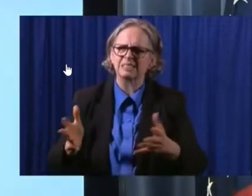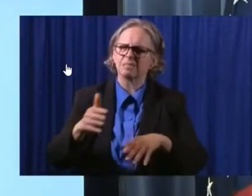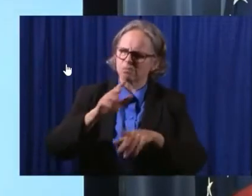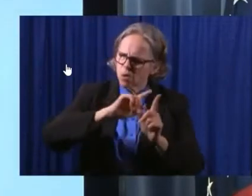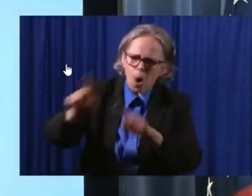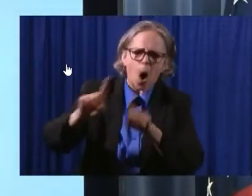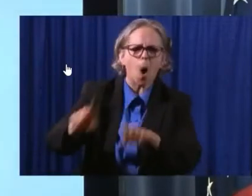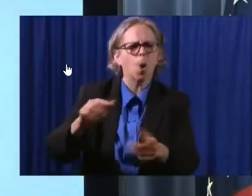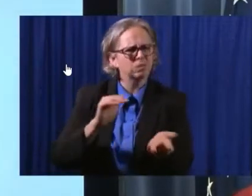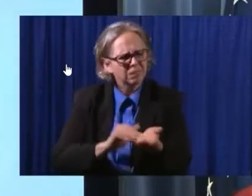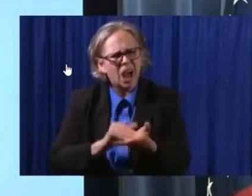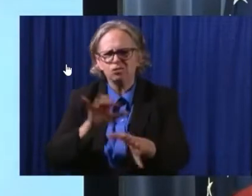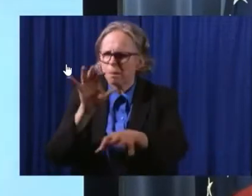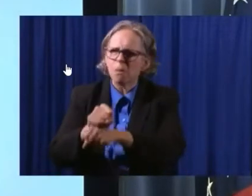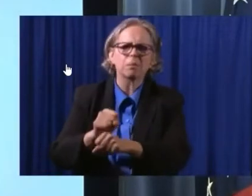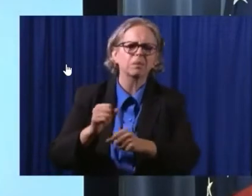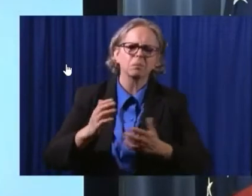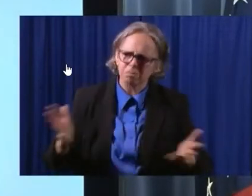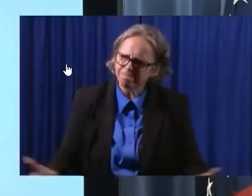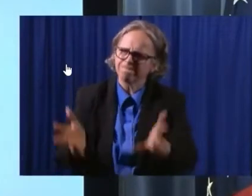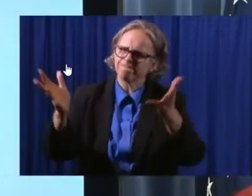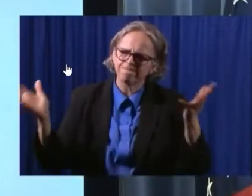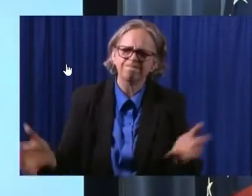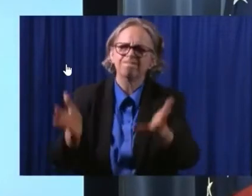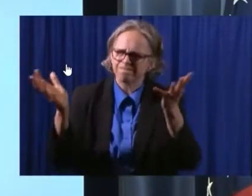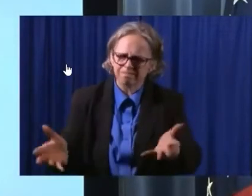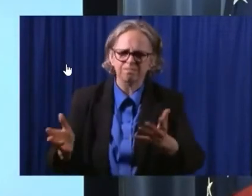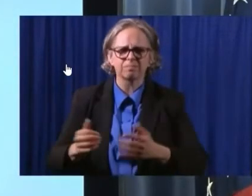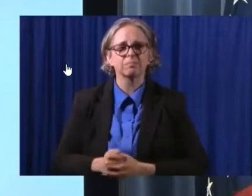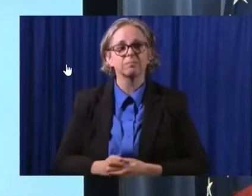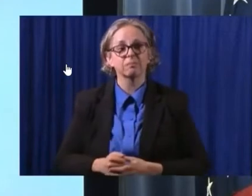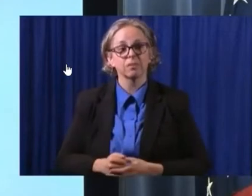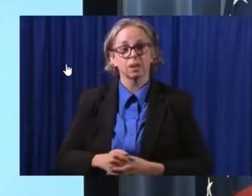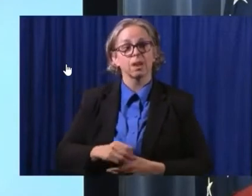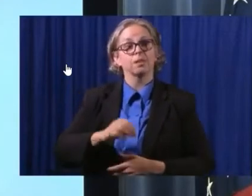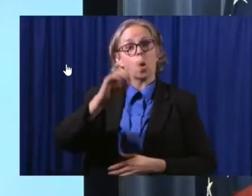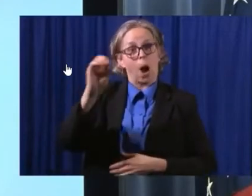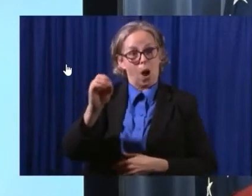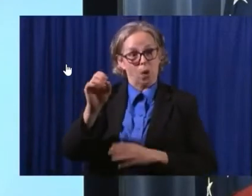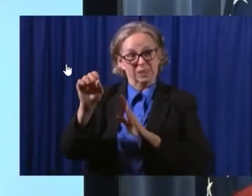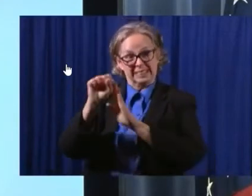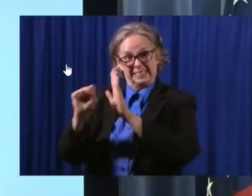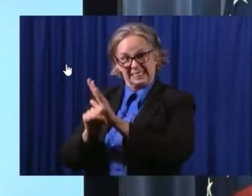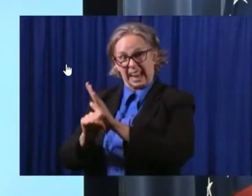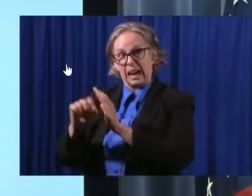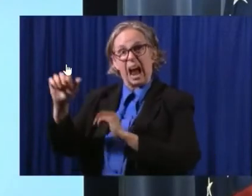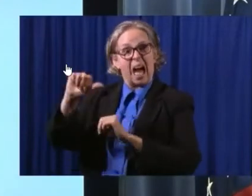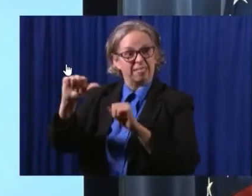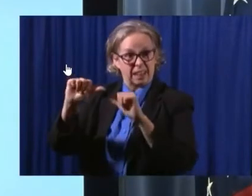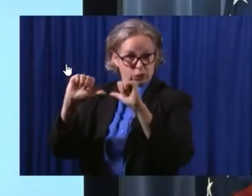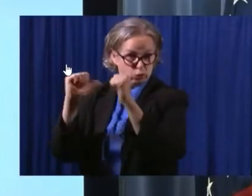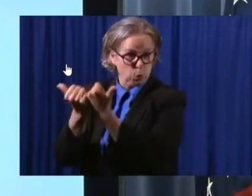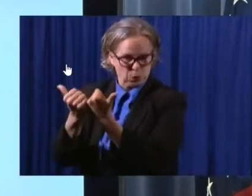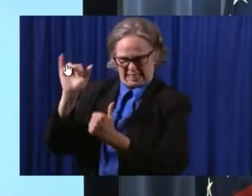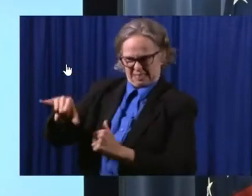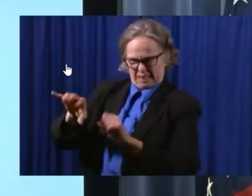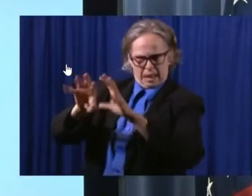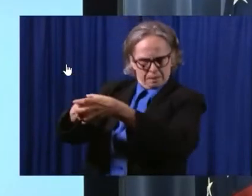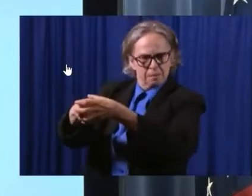Athletic Association is continuing to require, thanks to some advocacy from some pediatricians here in the state and on our